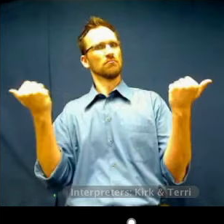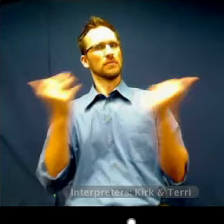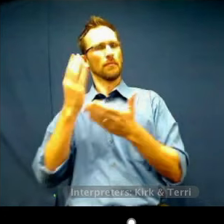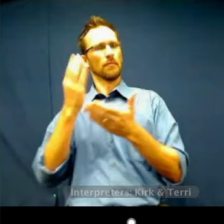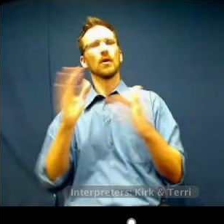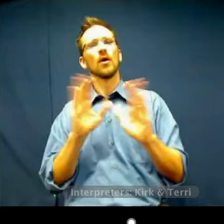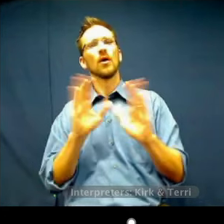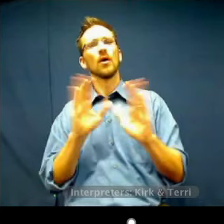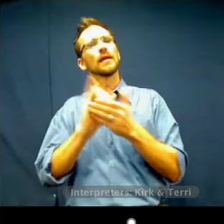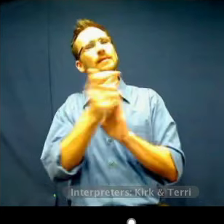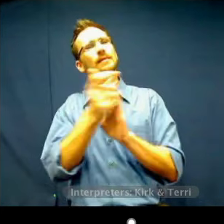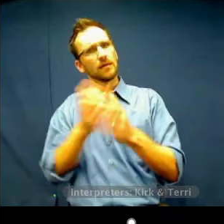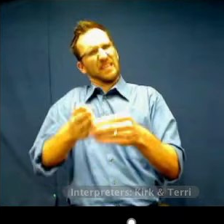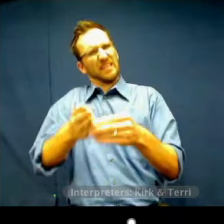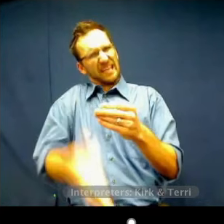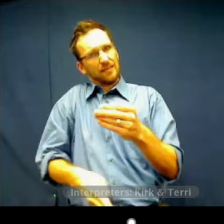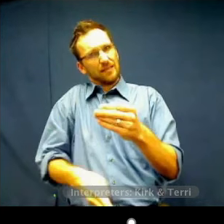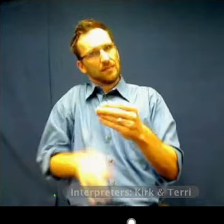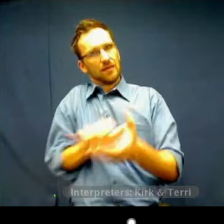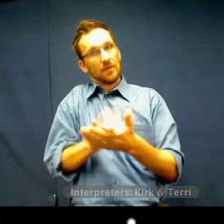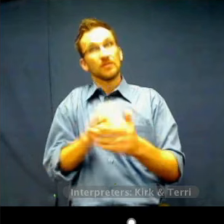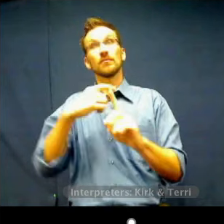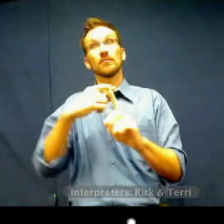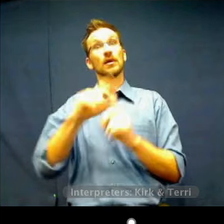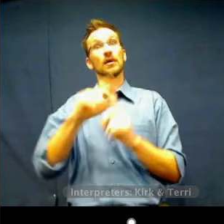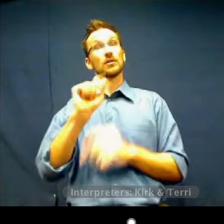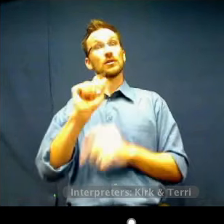according to the law, the people were never married.